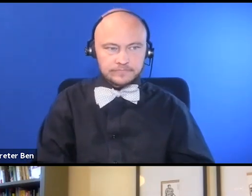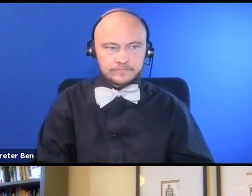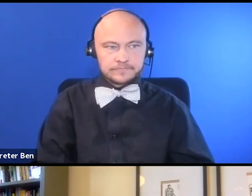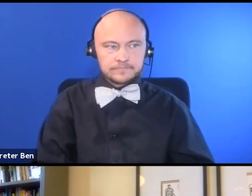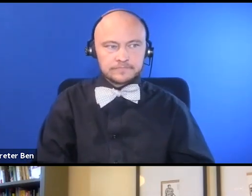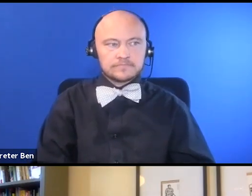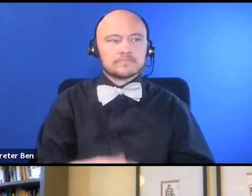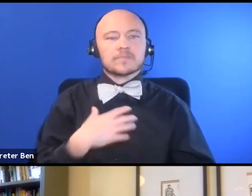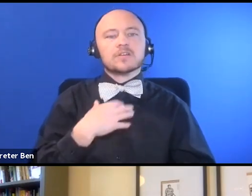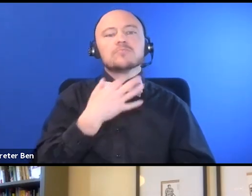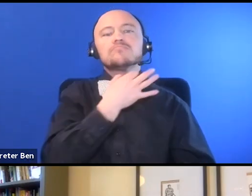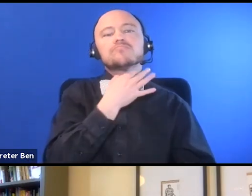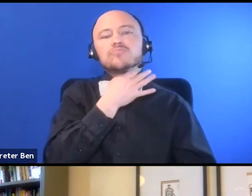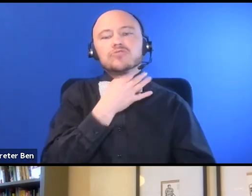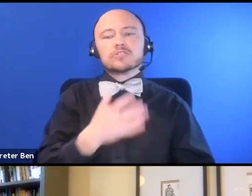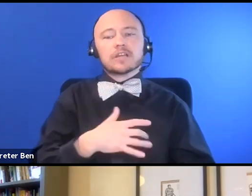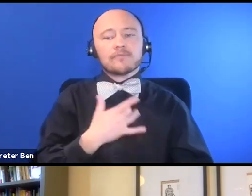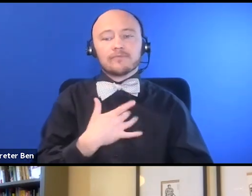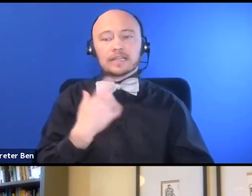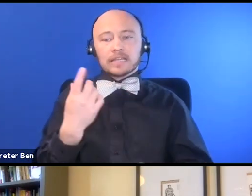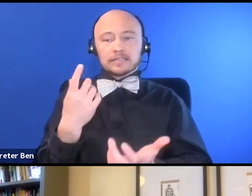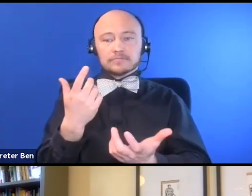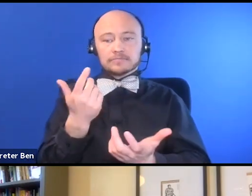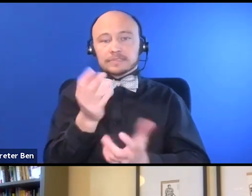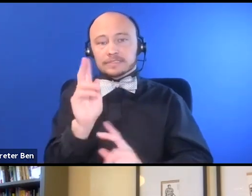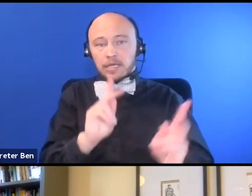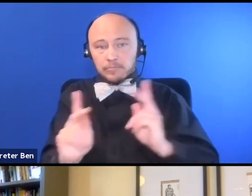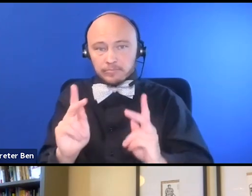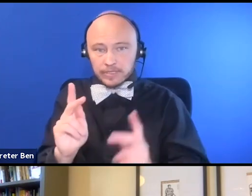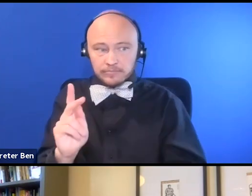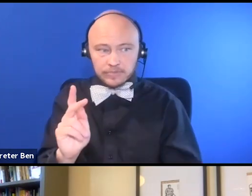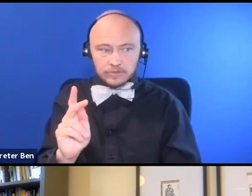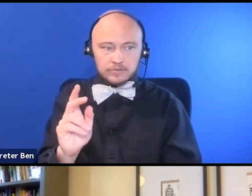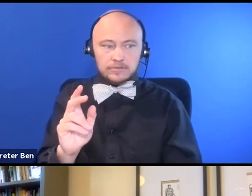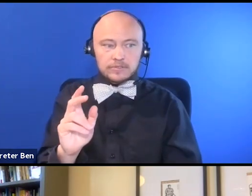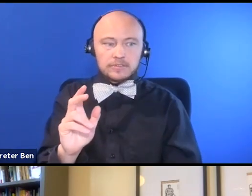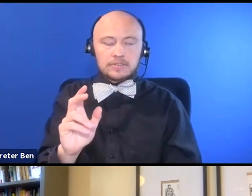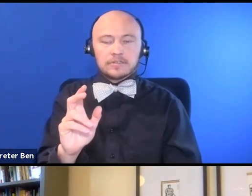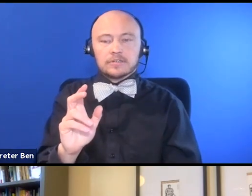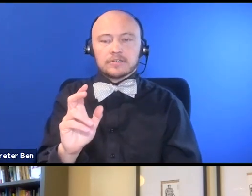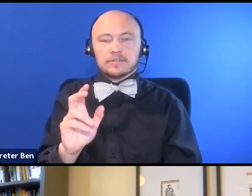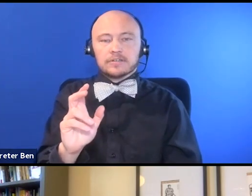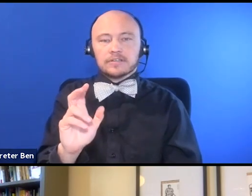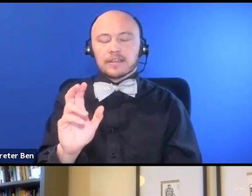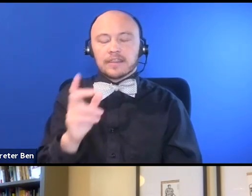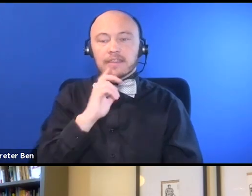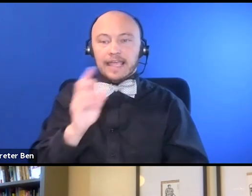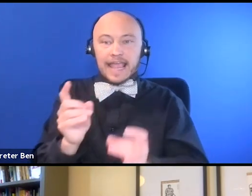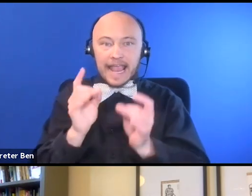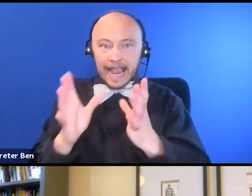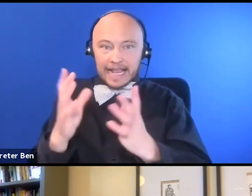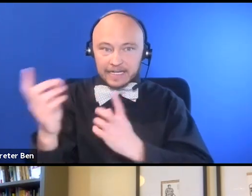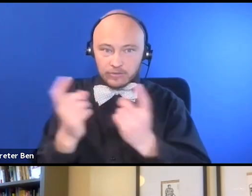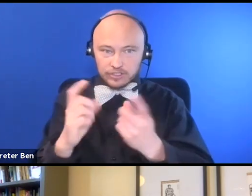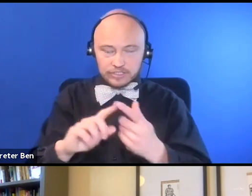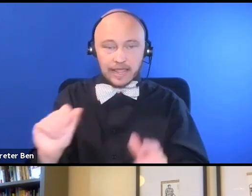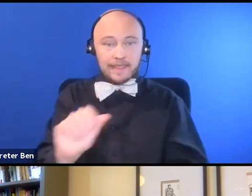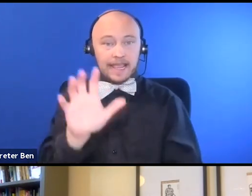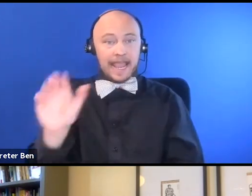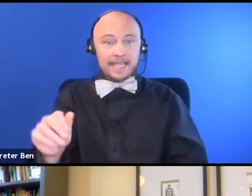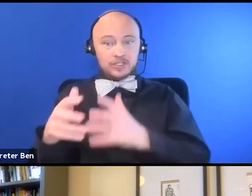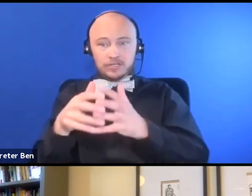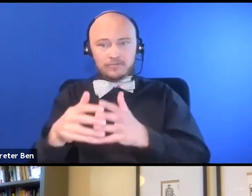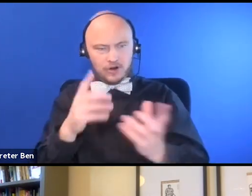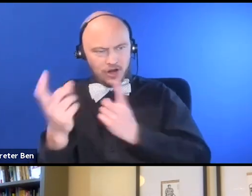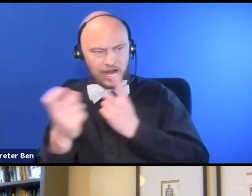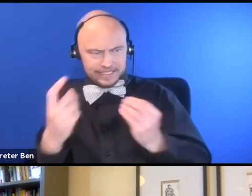I'm curious because I feel like some people find this like a hated question, because I think that Asian Americans are often asked